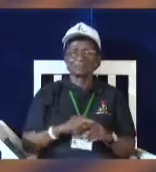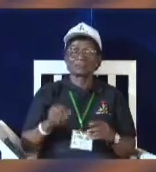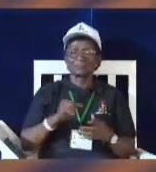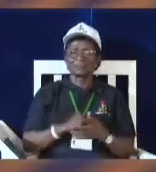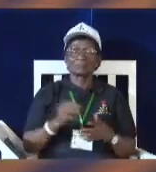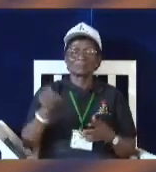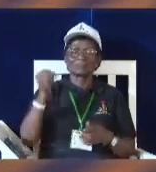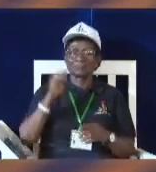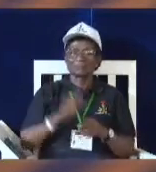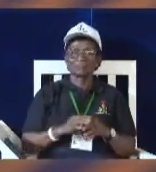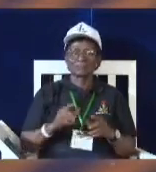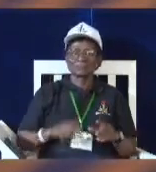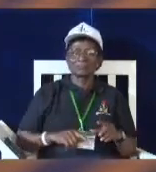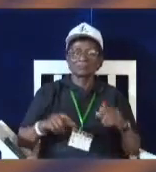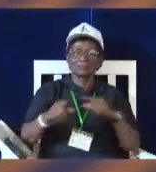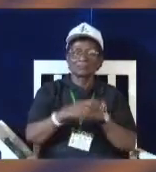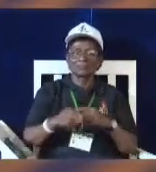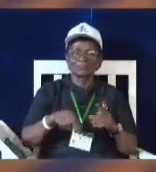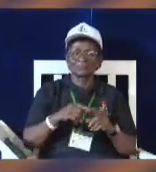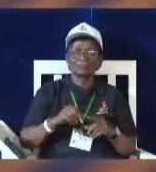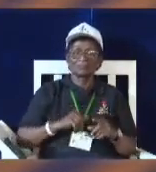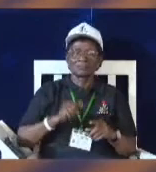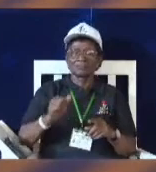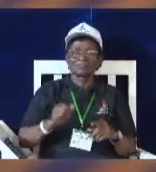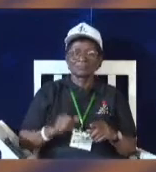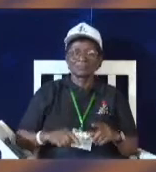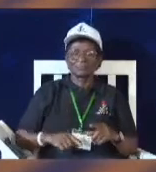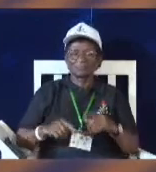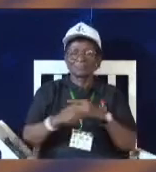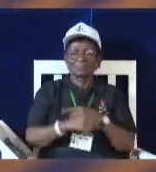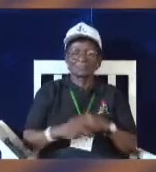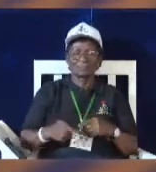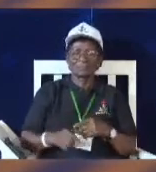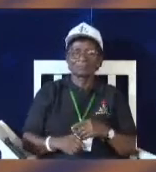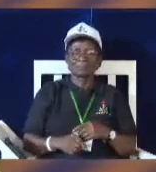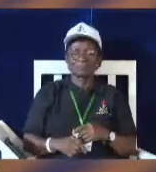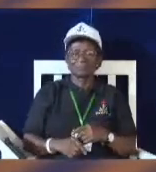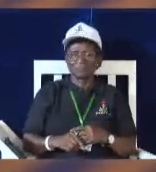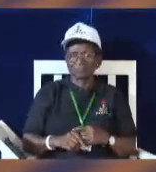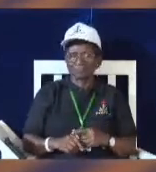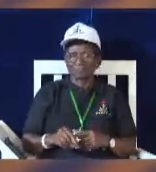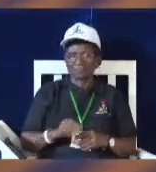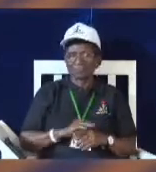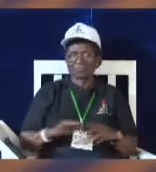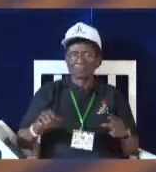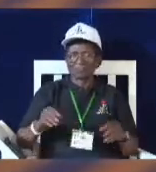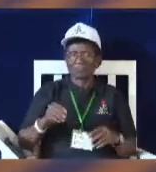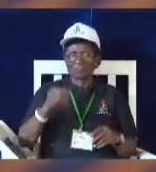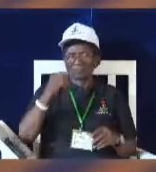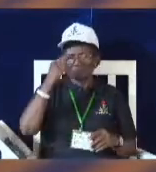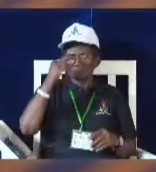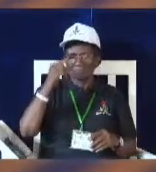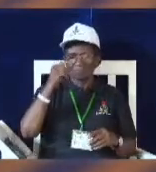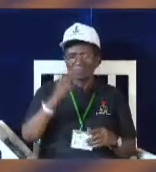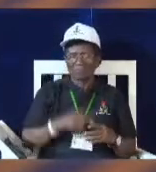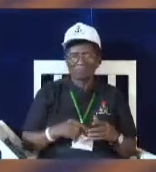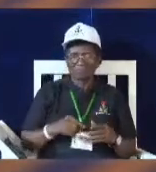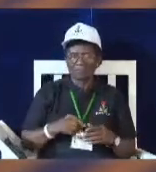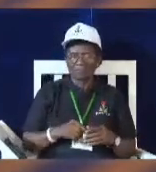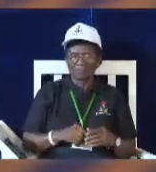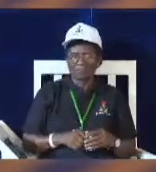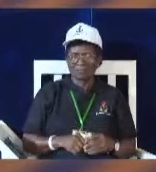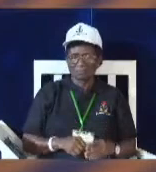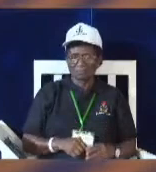And when I'm on holidays, I don't think of fasting. Holidays means you do what you don't normally do. You